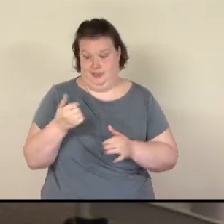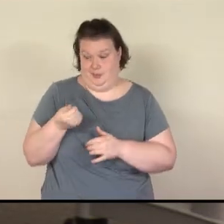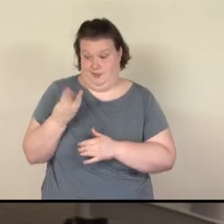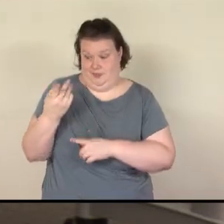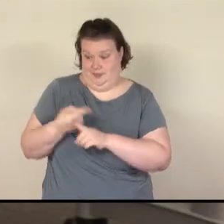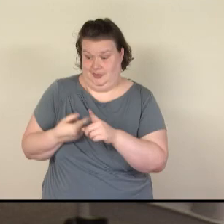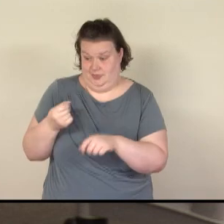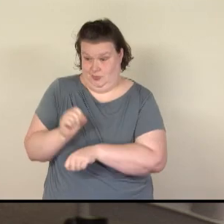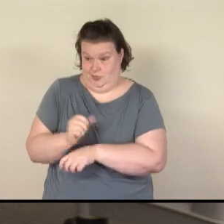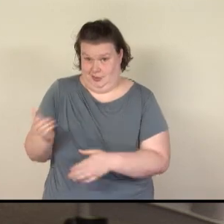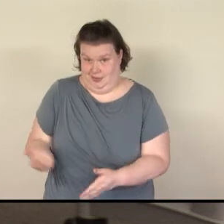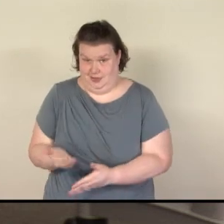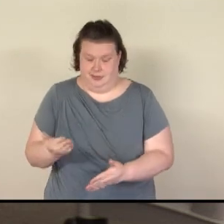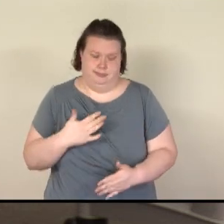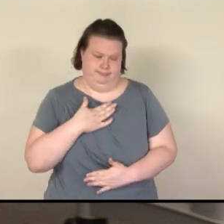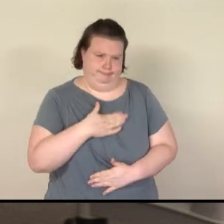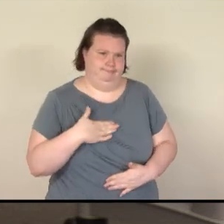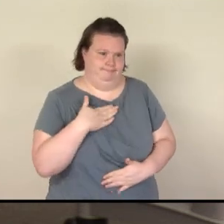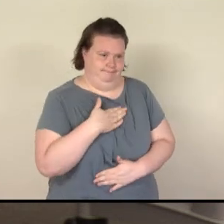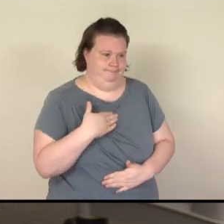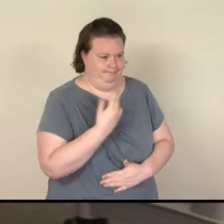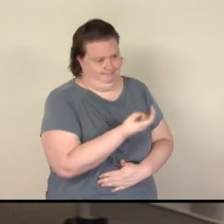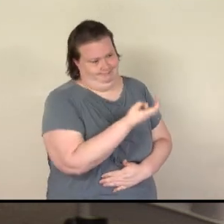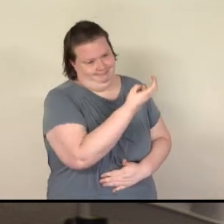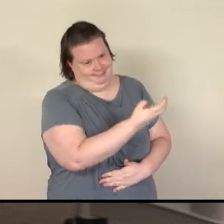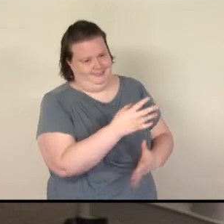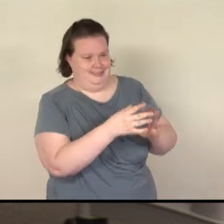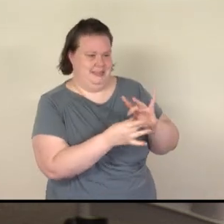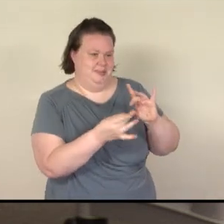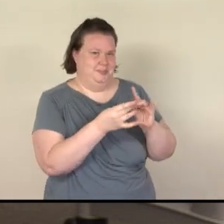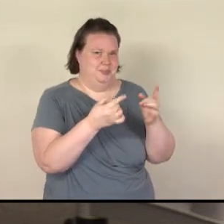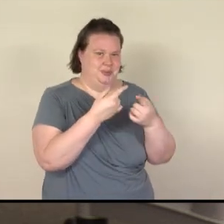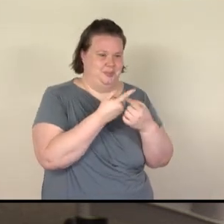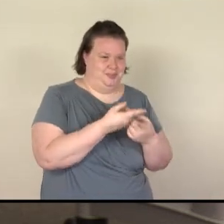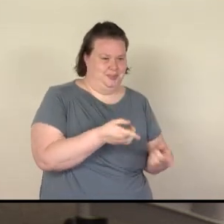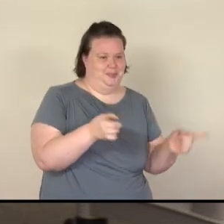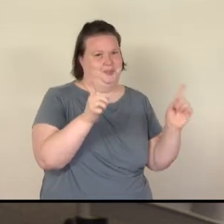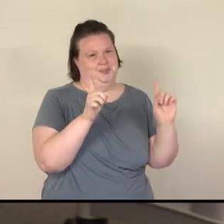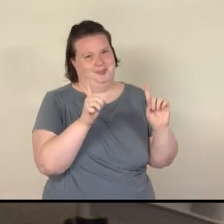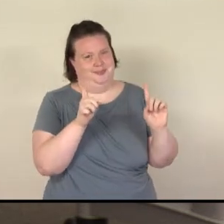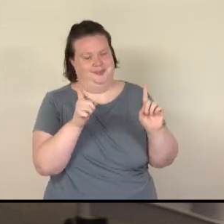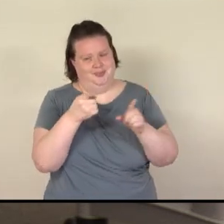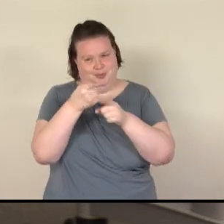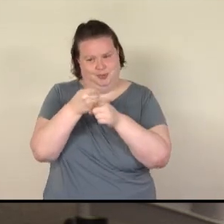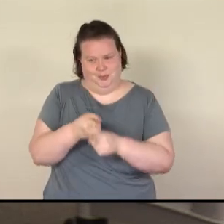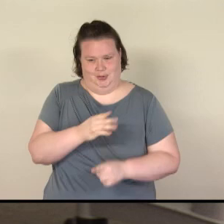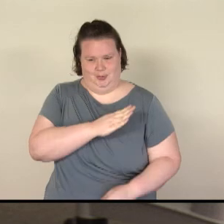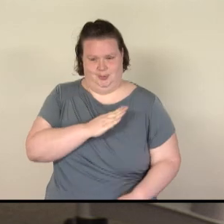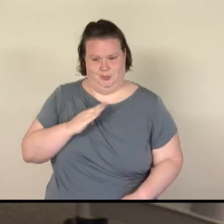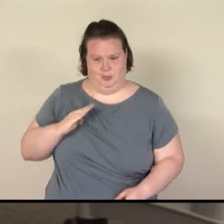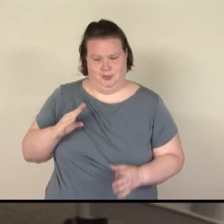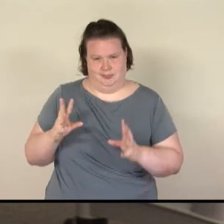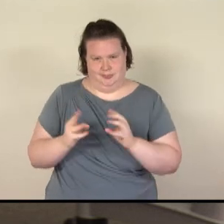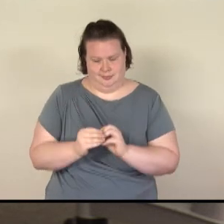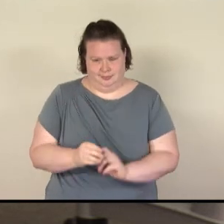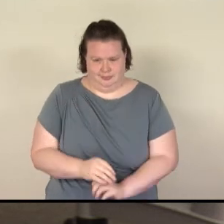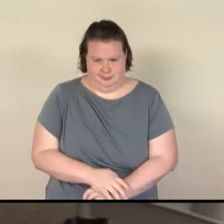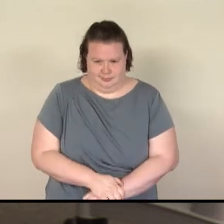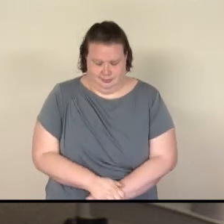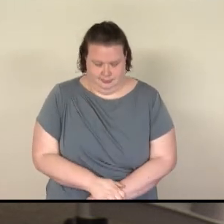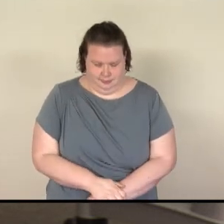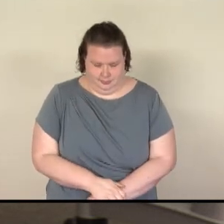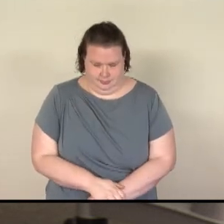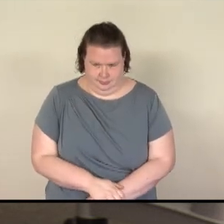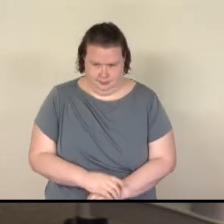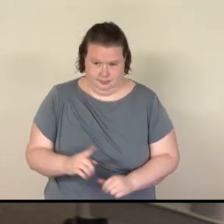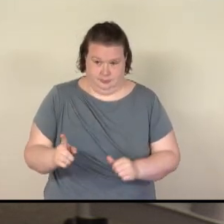you and your face up there on the dais whenever I get to speak to y'all at the end of these regular board meetings. So first thing on my